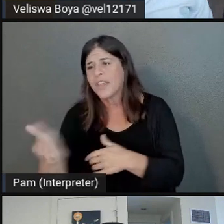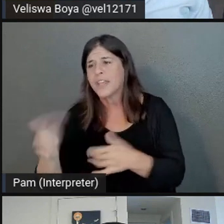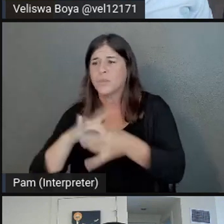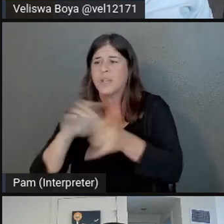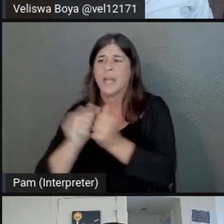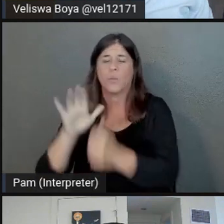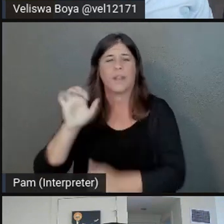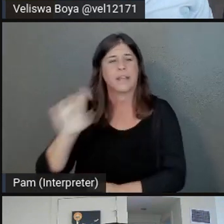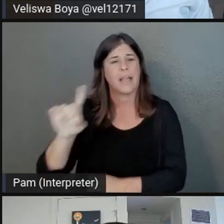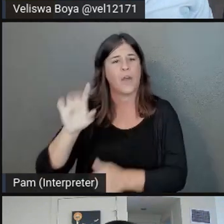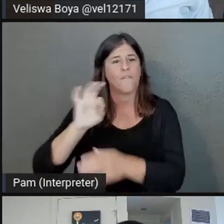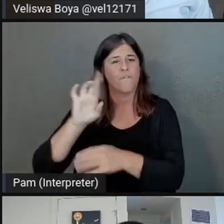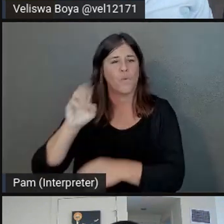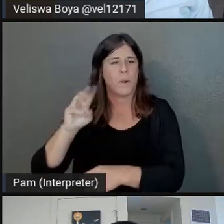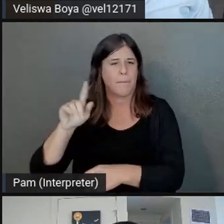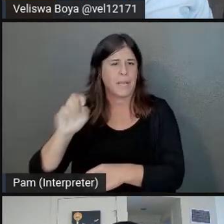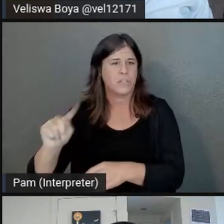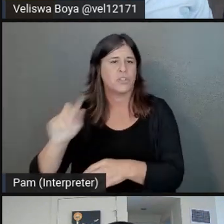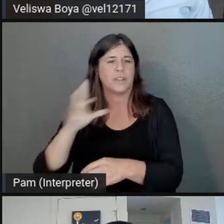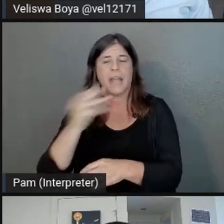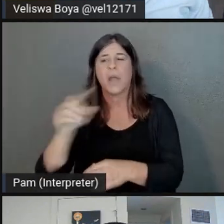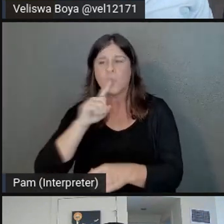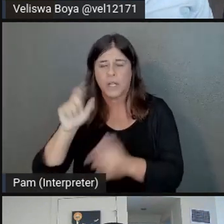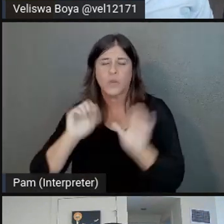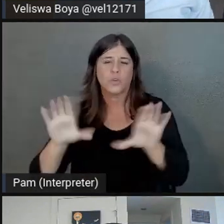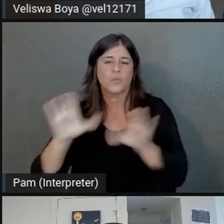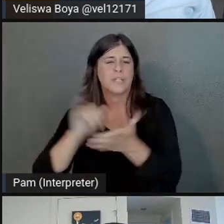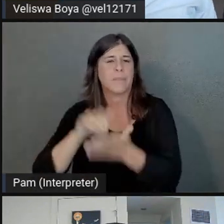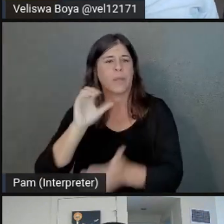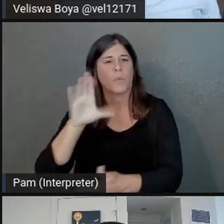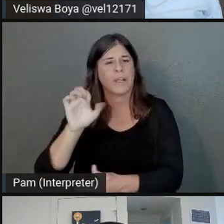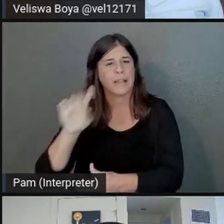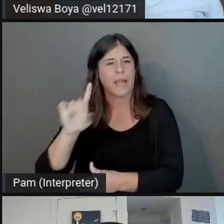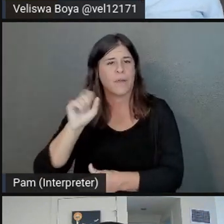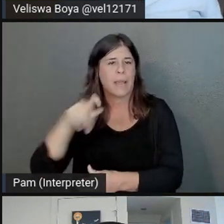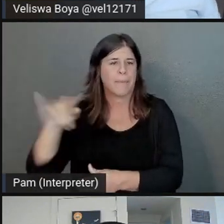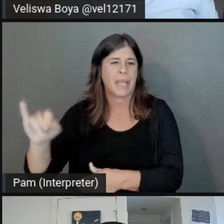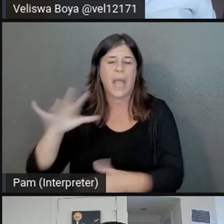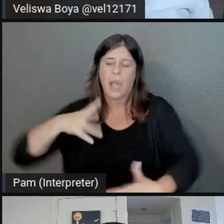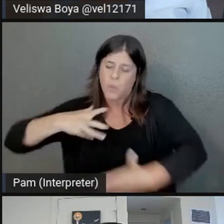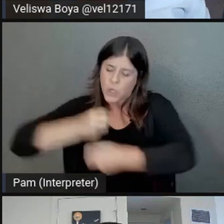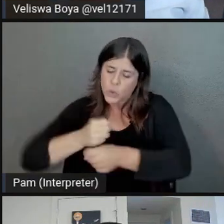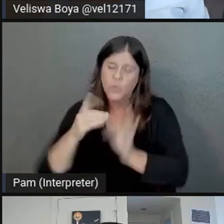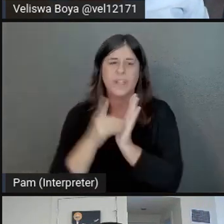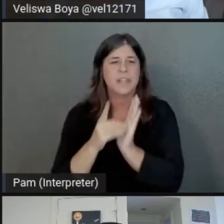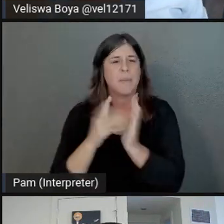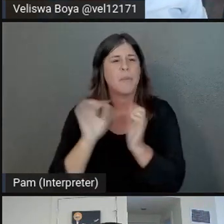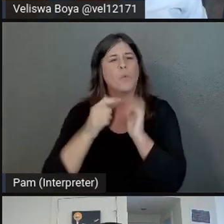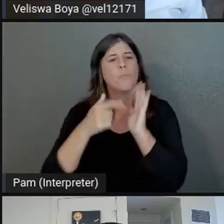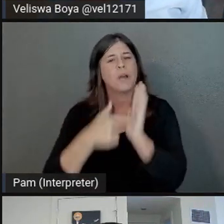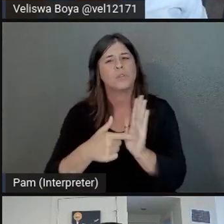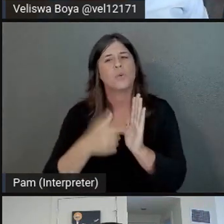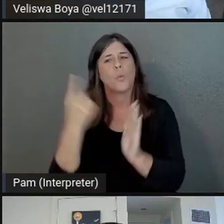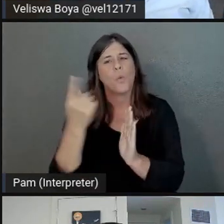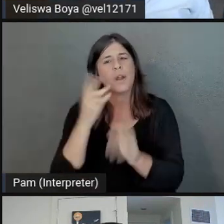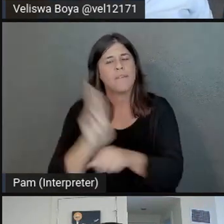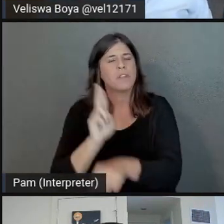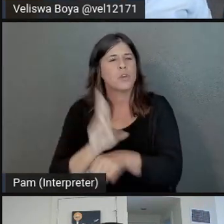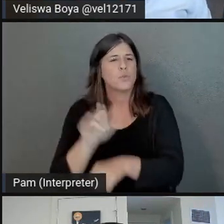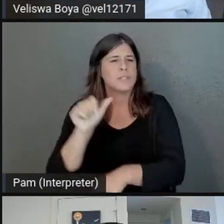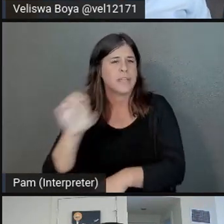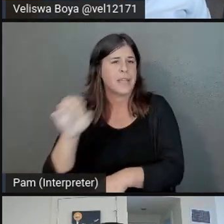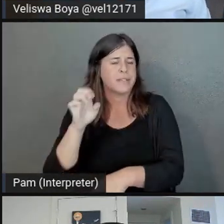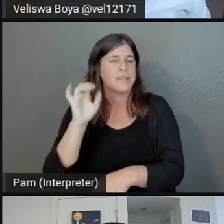CloudFormation registry and exposed by Cloud Control API, and you can do the same. I will conclude the demo by just highlighting one of the use cases